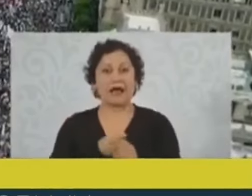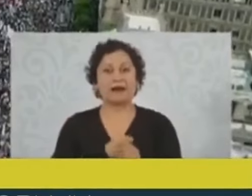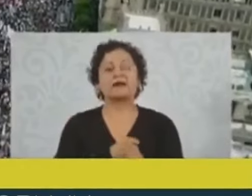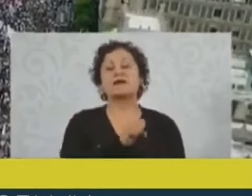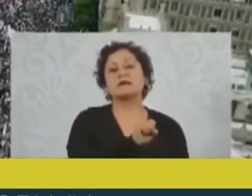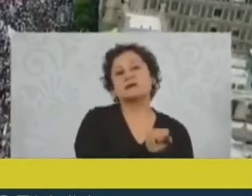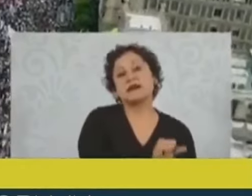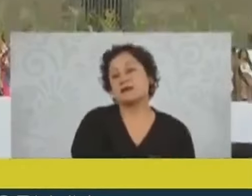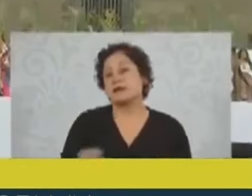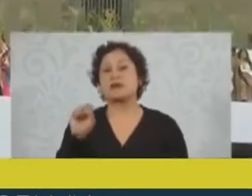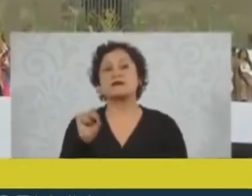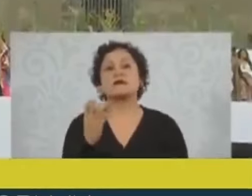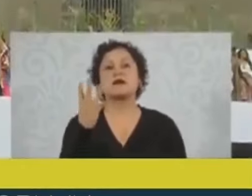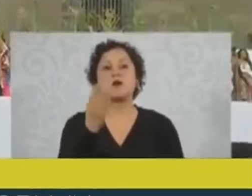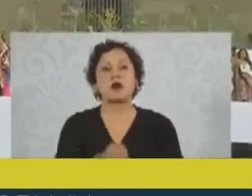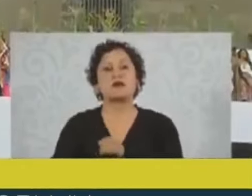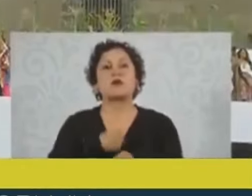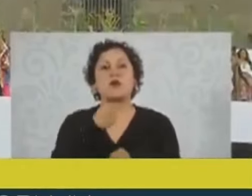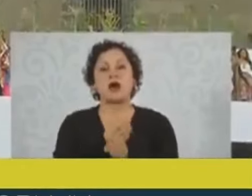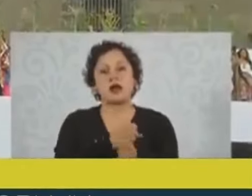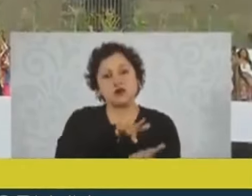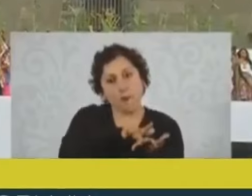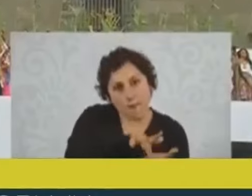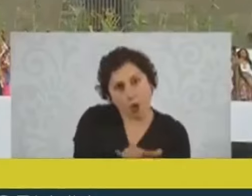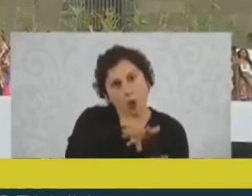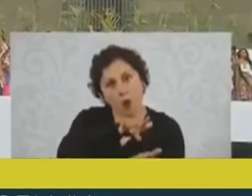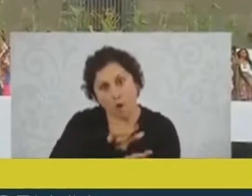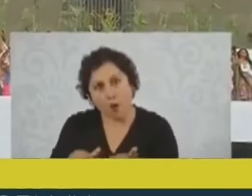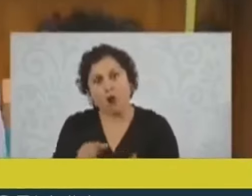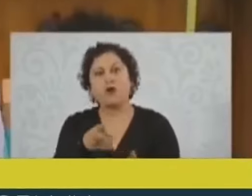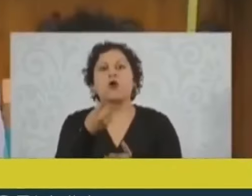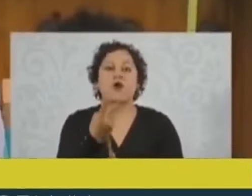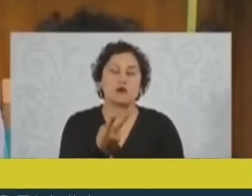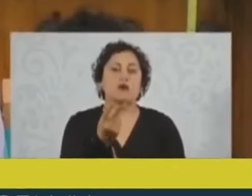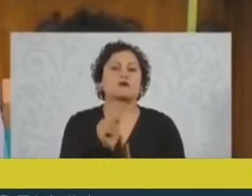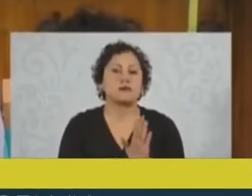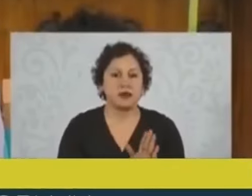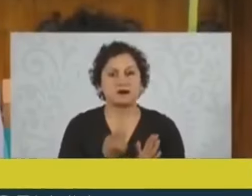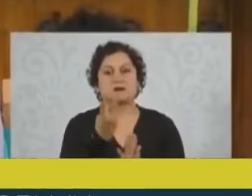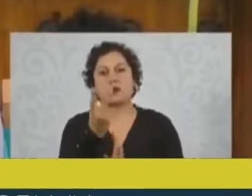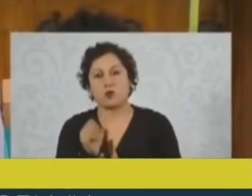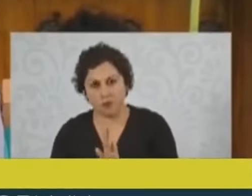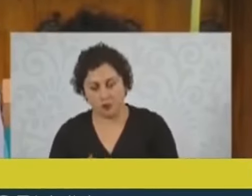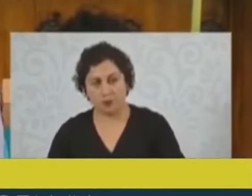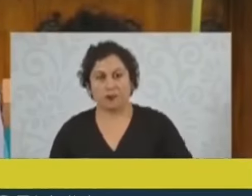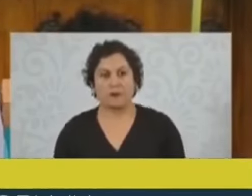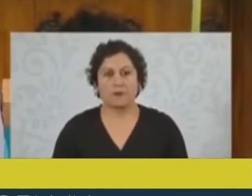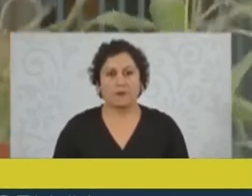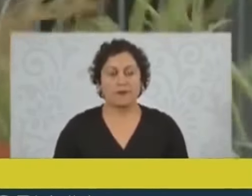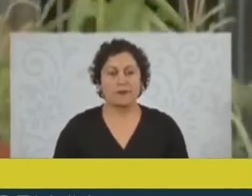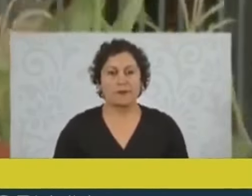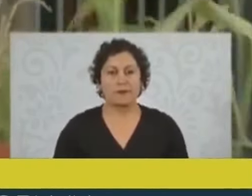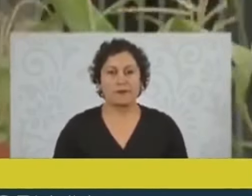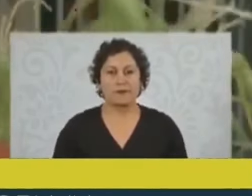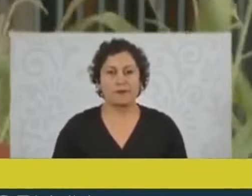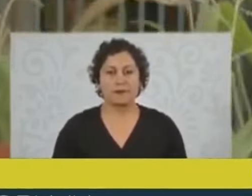from 60 to 64 years will obtain financial support every